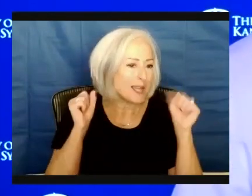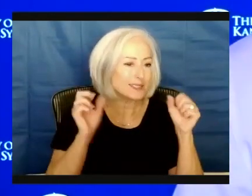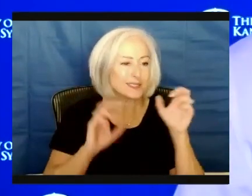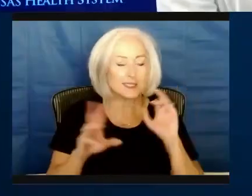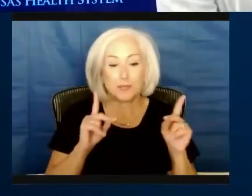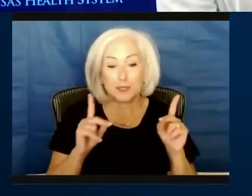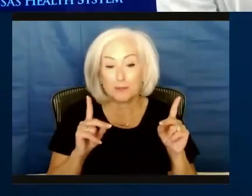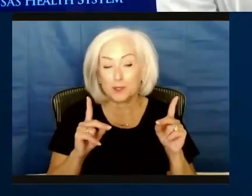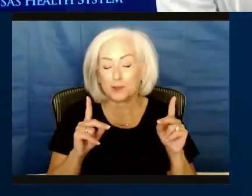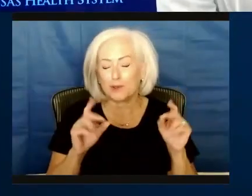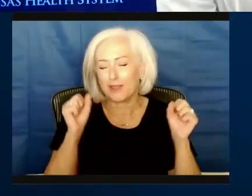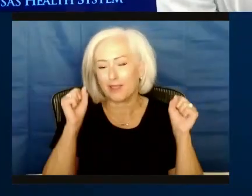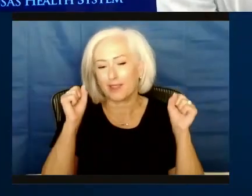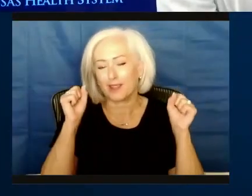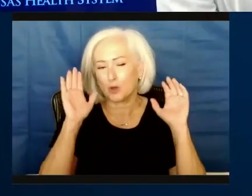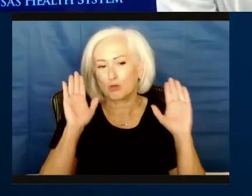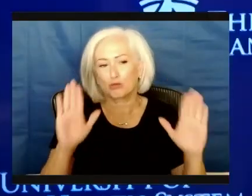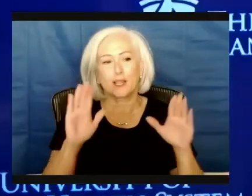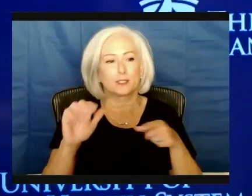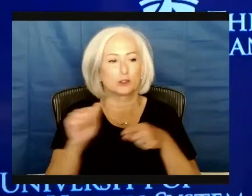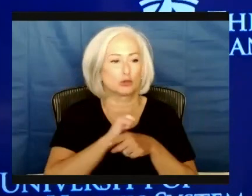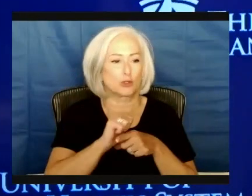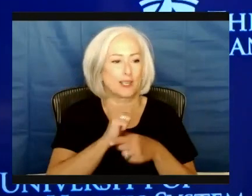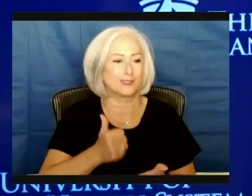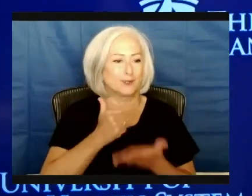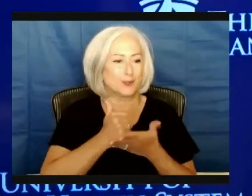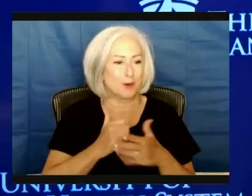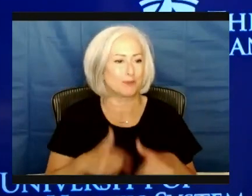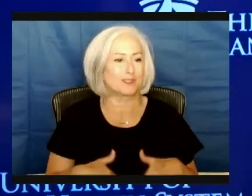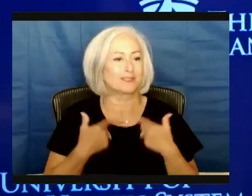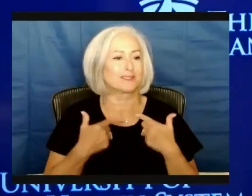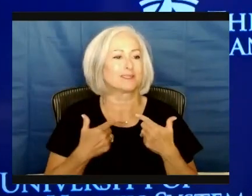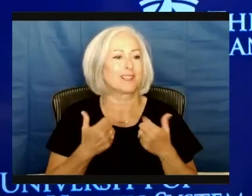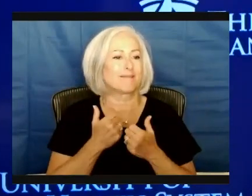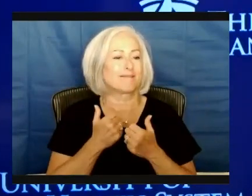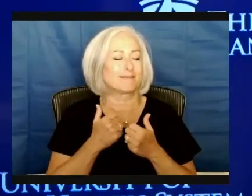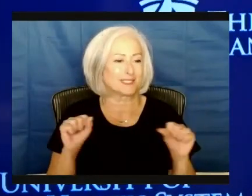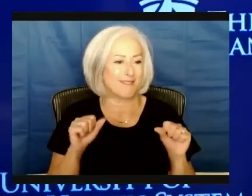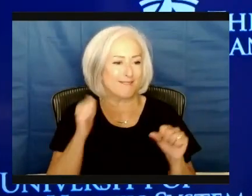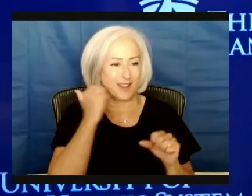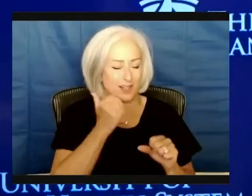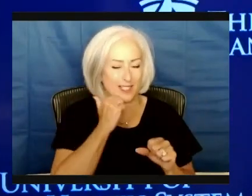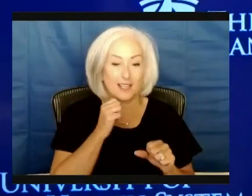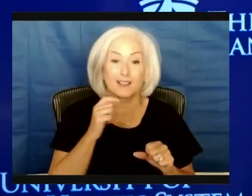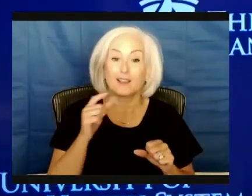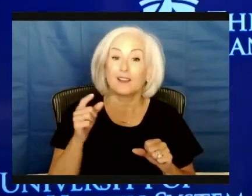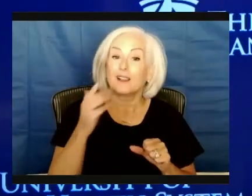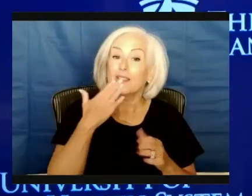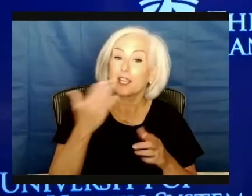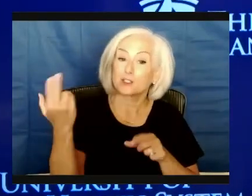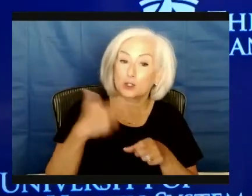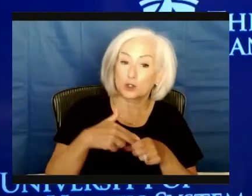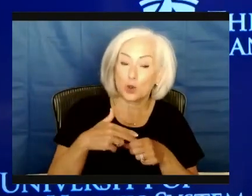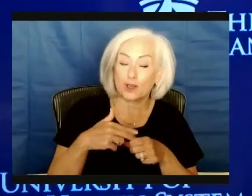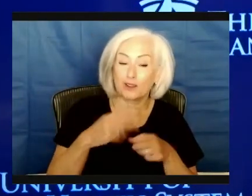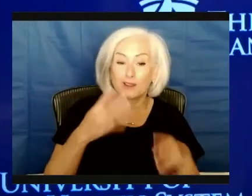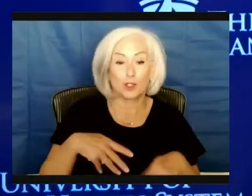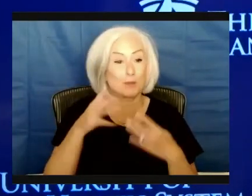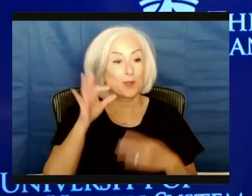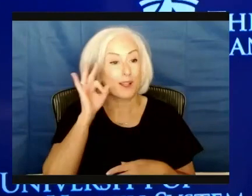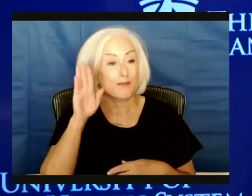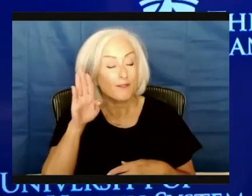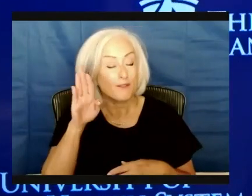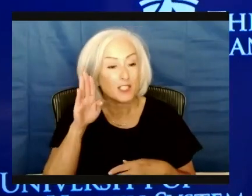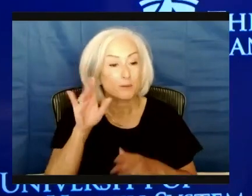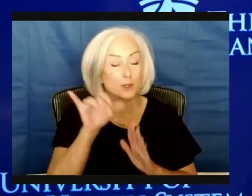day. Thanks for being with us today. Don't forget you can catch our updates anytime by logging on to our Facebook page or the YouTube